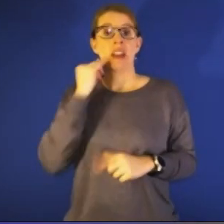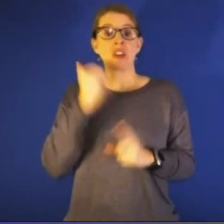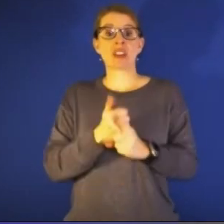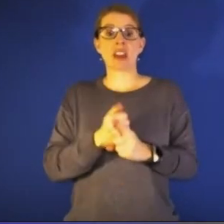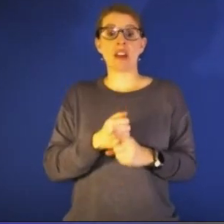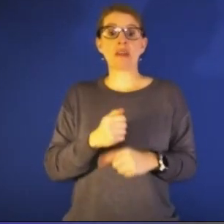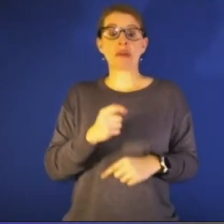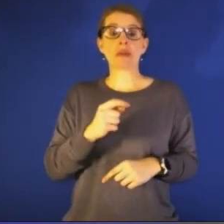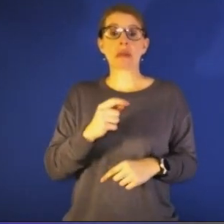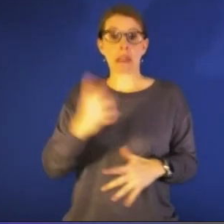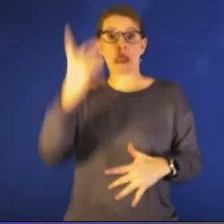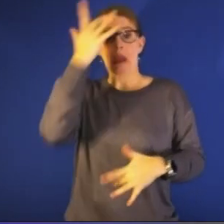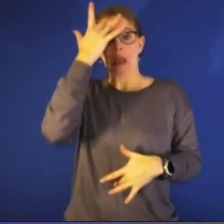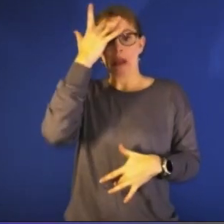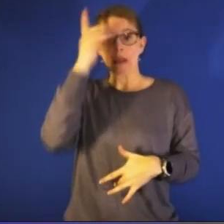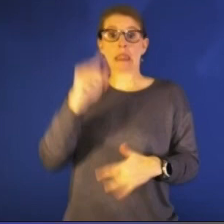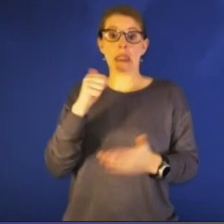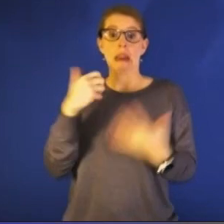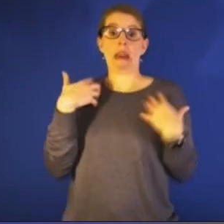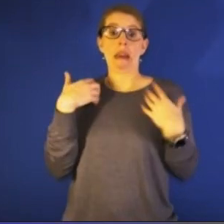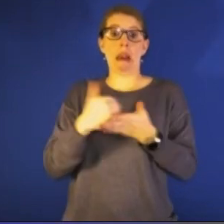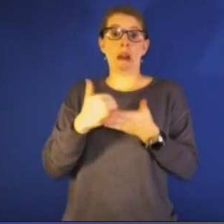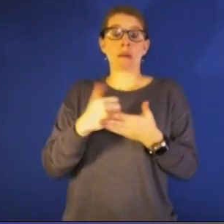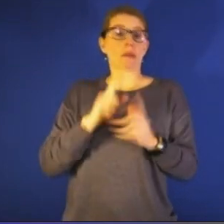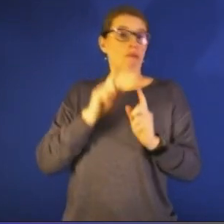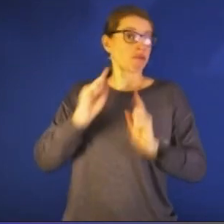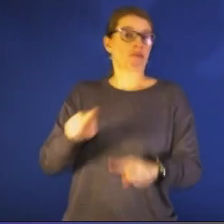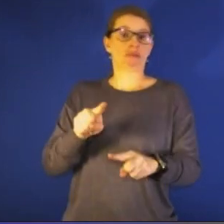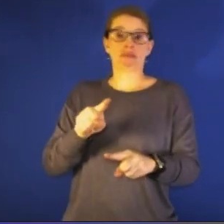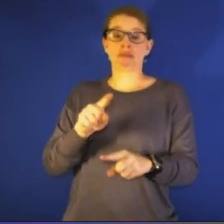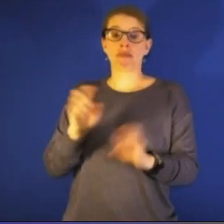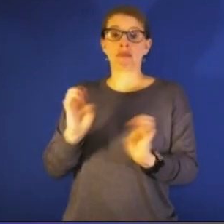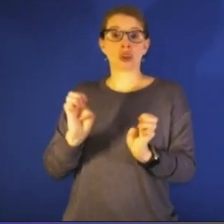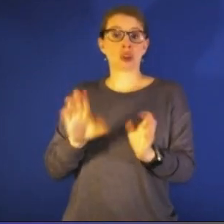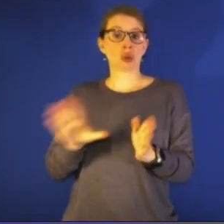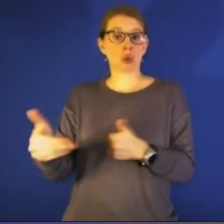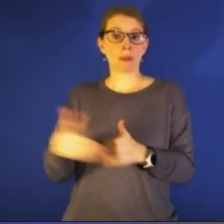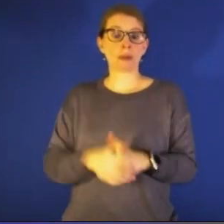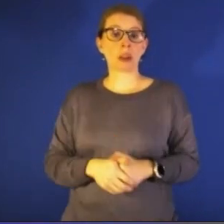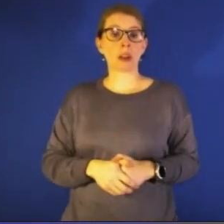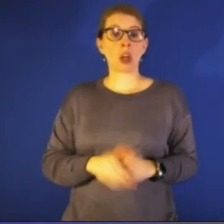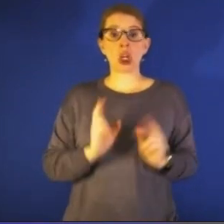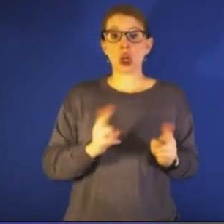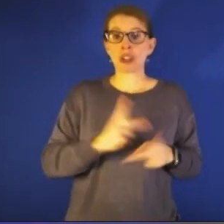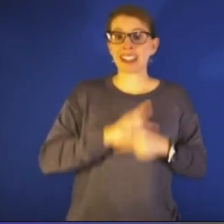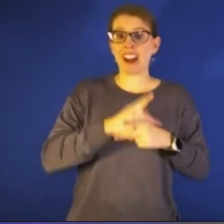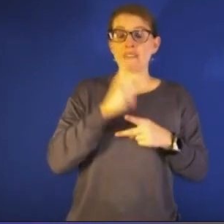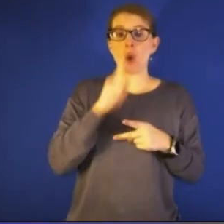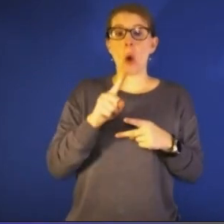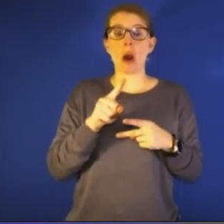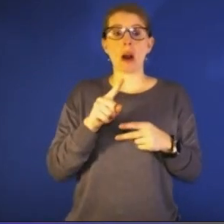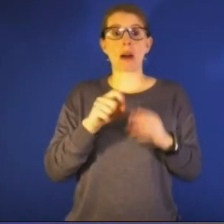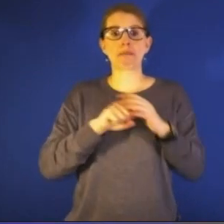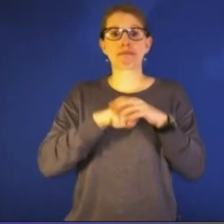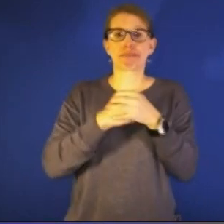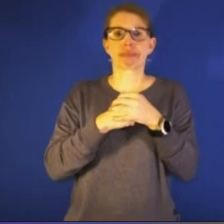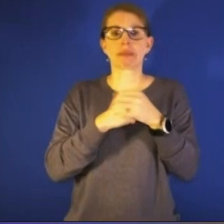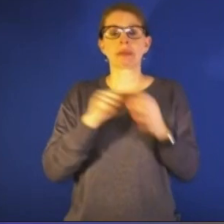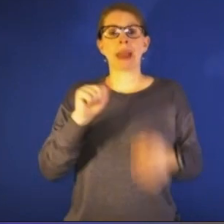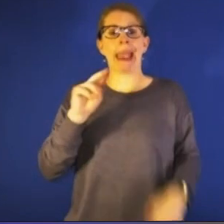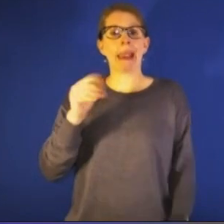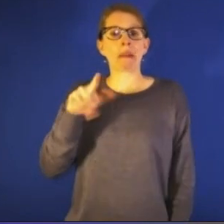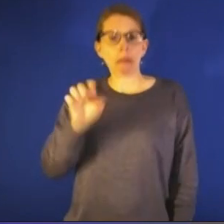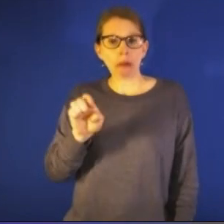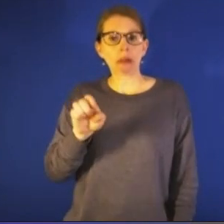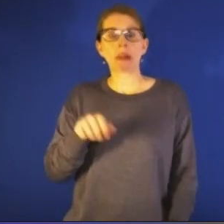help, you just got to go to the emergency room, right? I mean, urgent care is great for an ankle a sprain, or